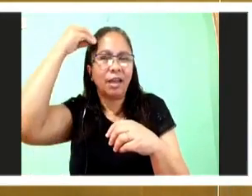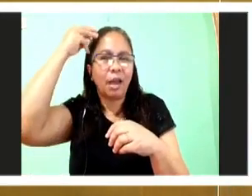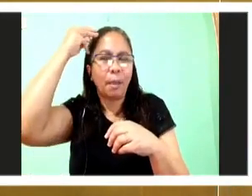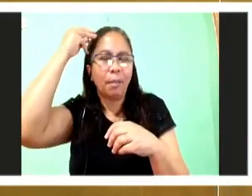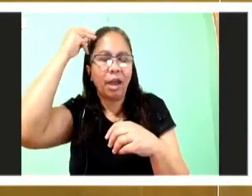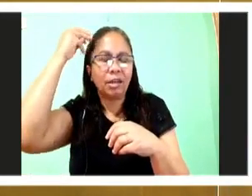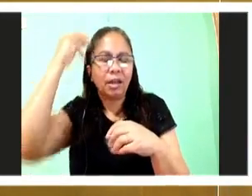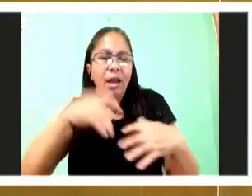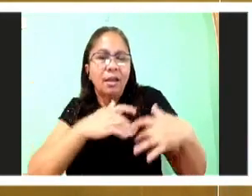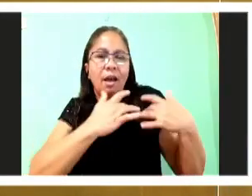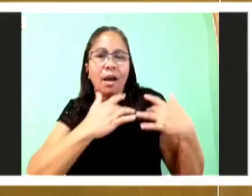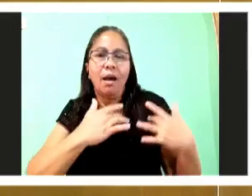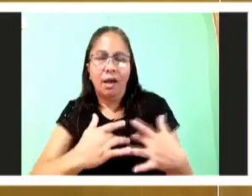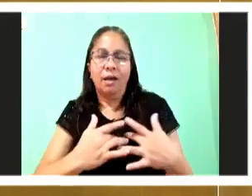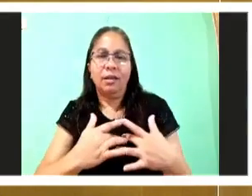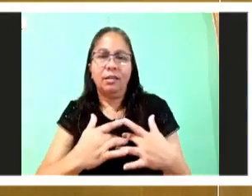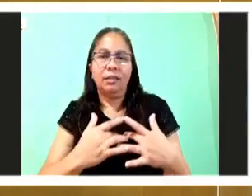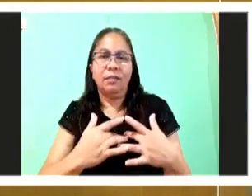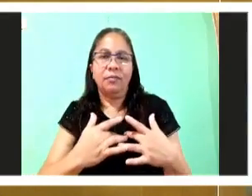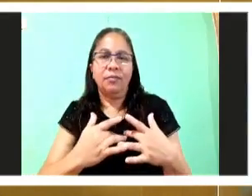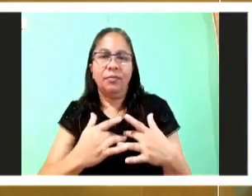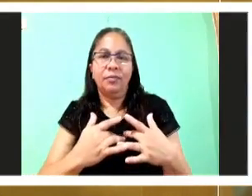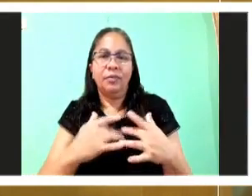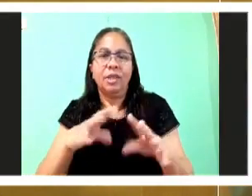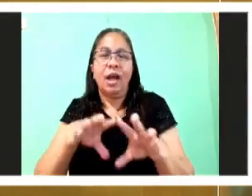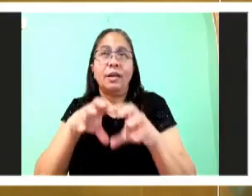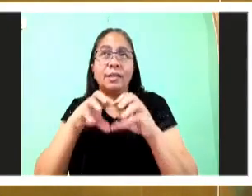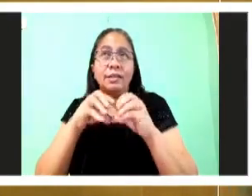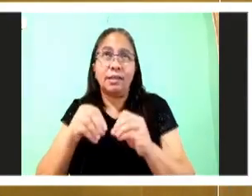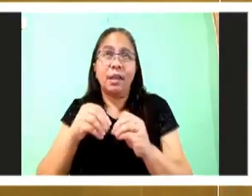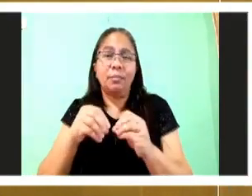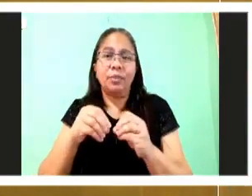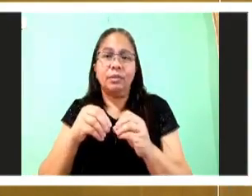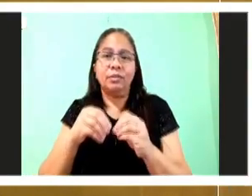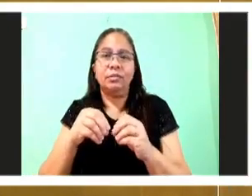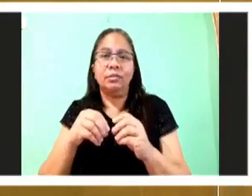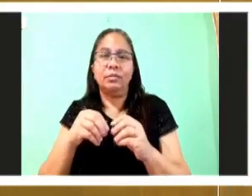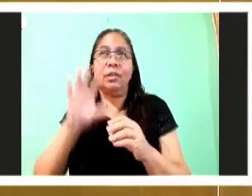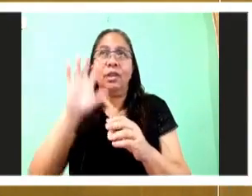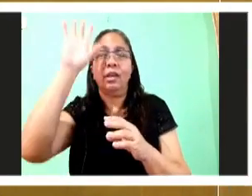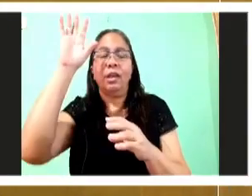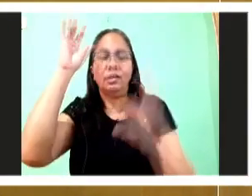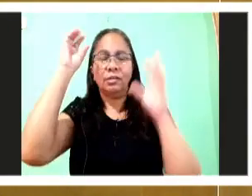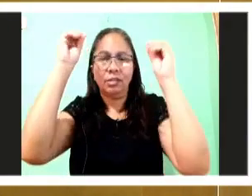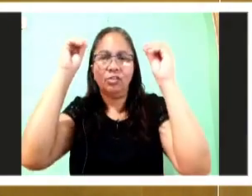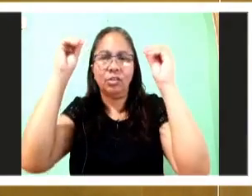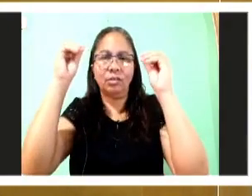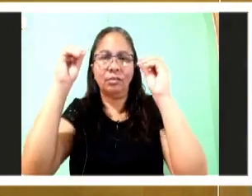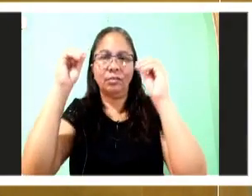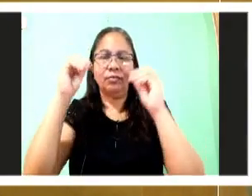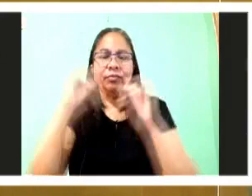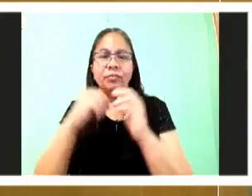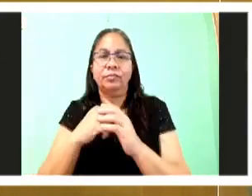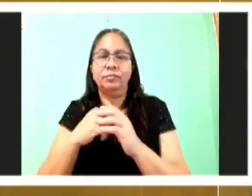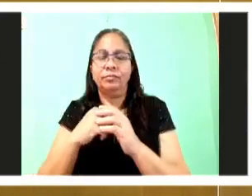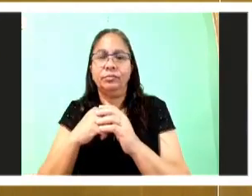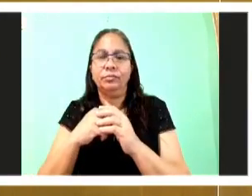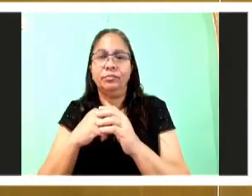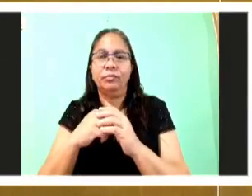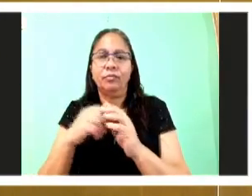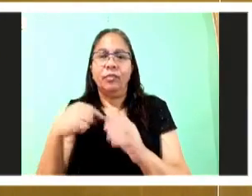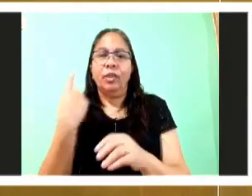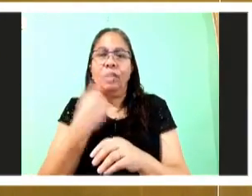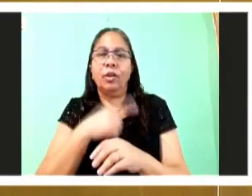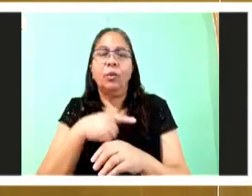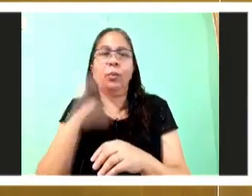heart. To submit our heart, our will, our intellect to what he's teaching us, that we would bend